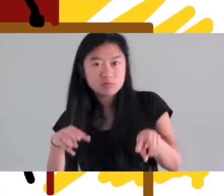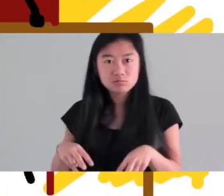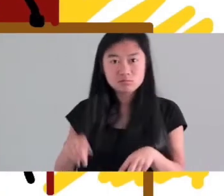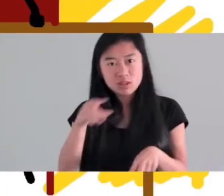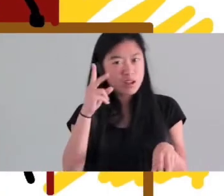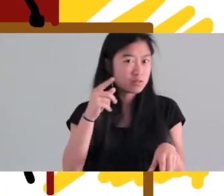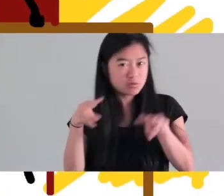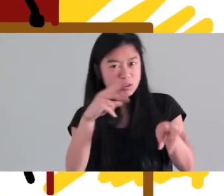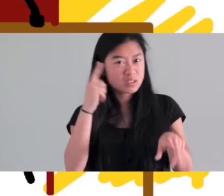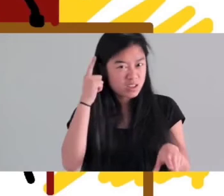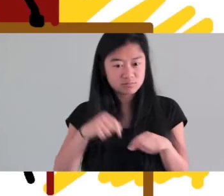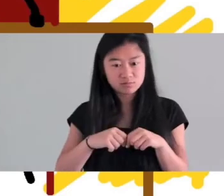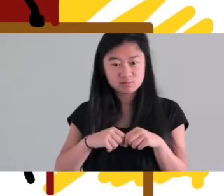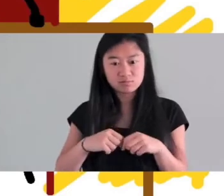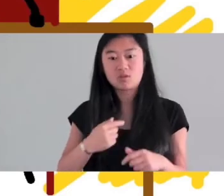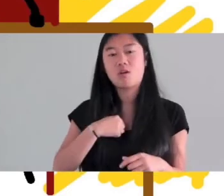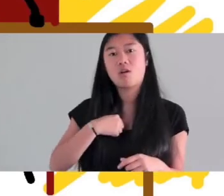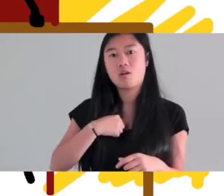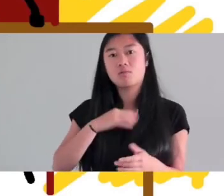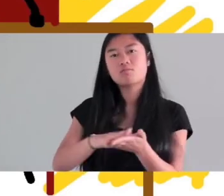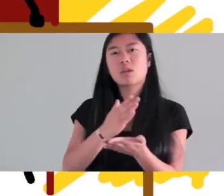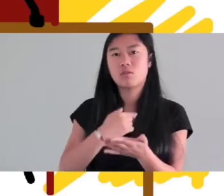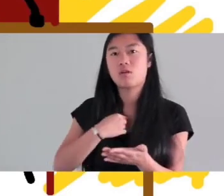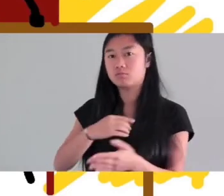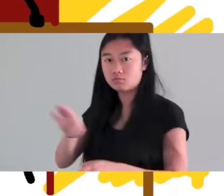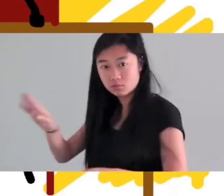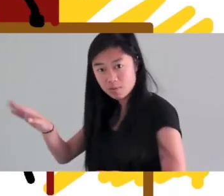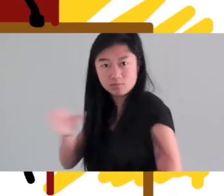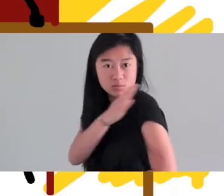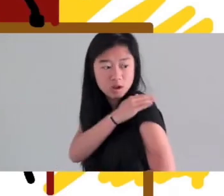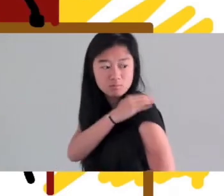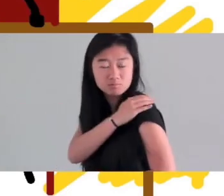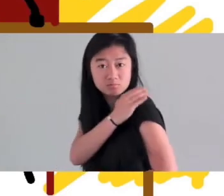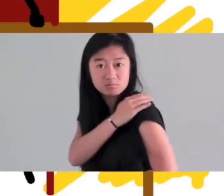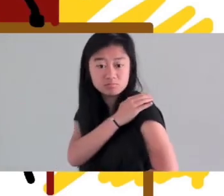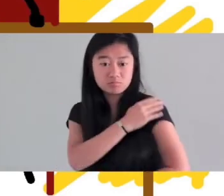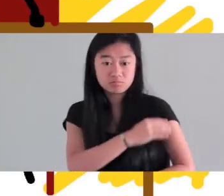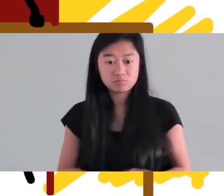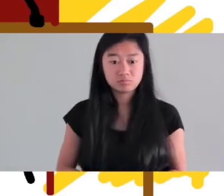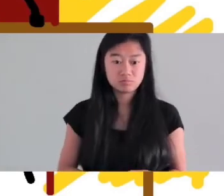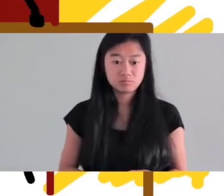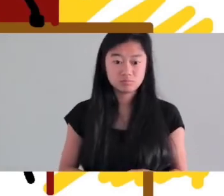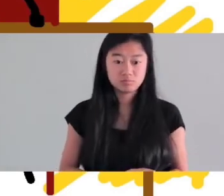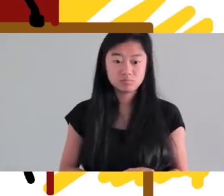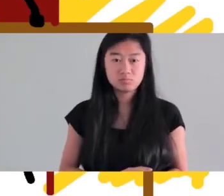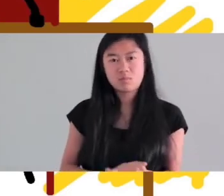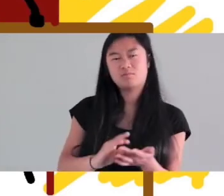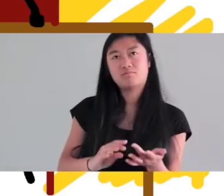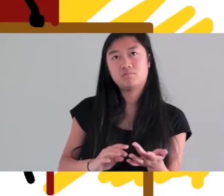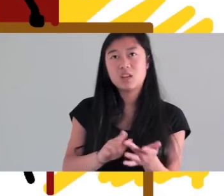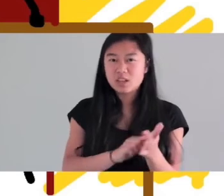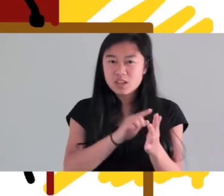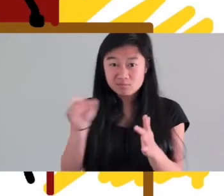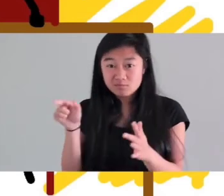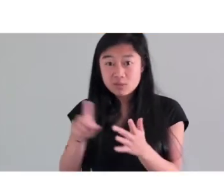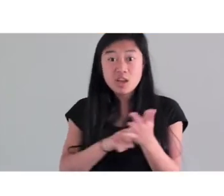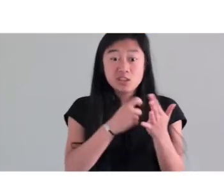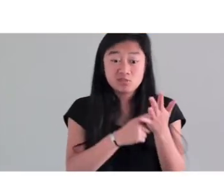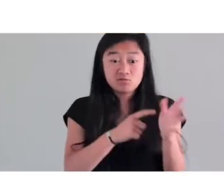understand something, I will make sure I explain it to him again or write it down for him to